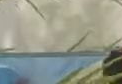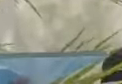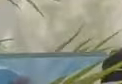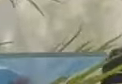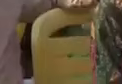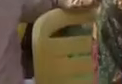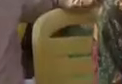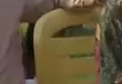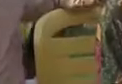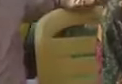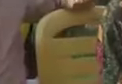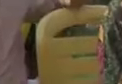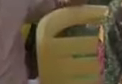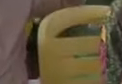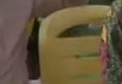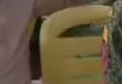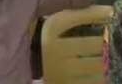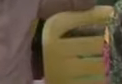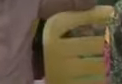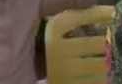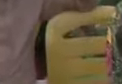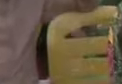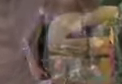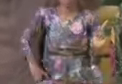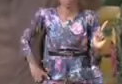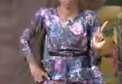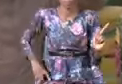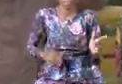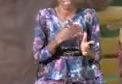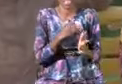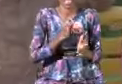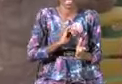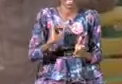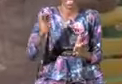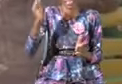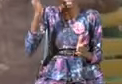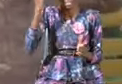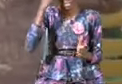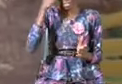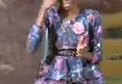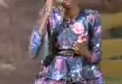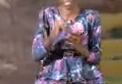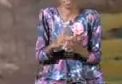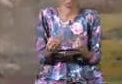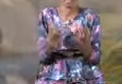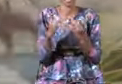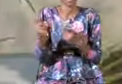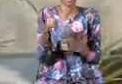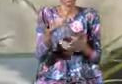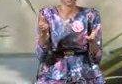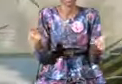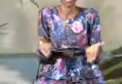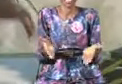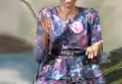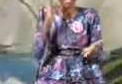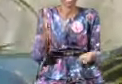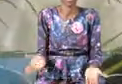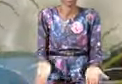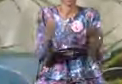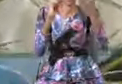Praise the Lord. And I know many of you here will rise to the